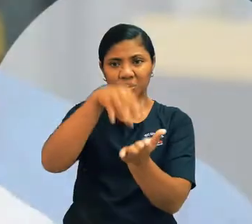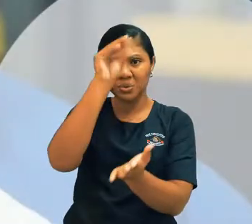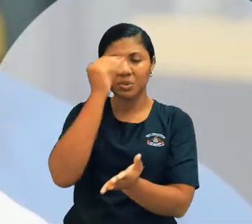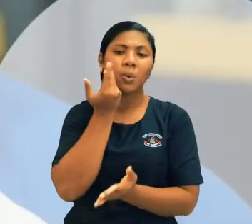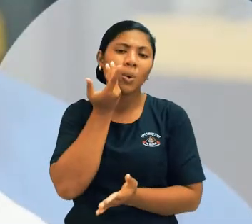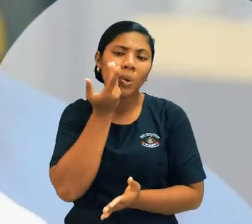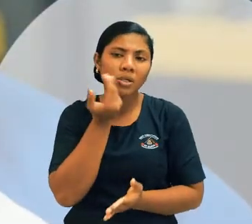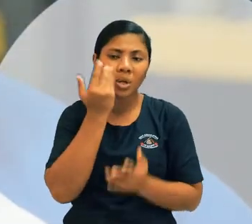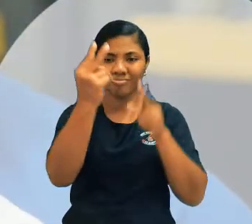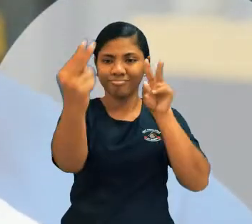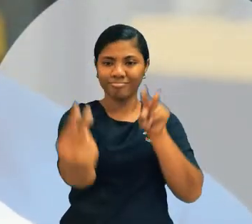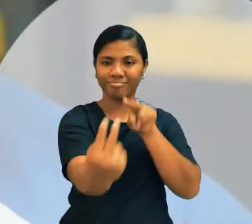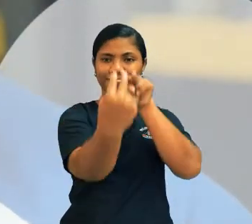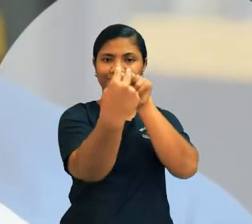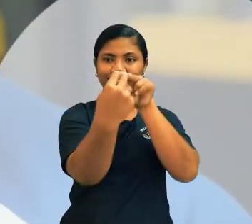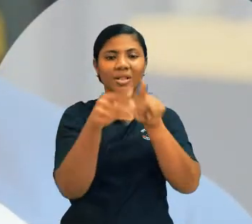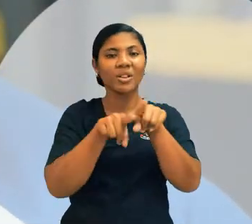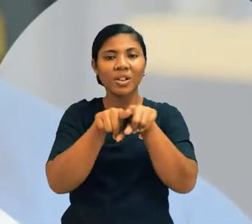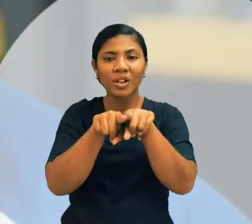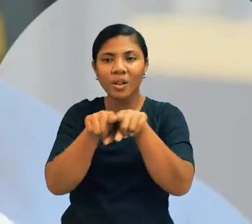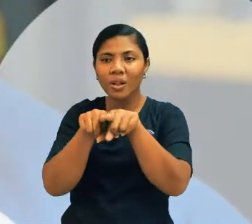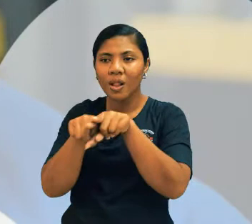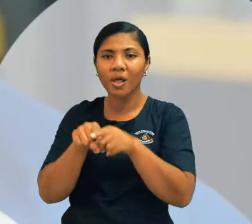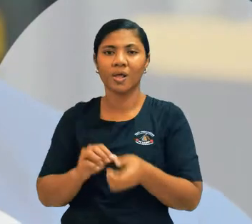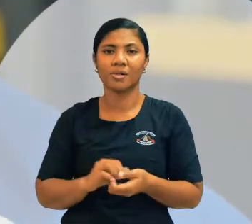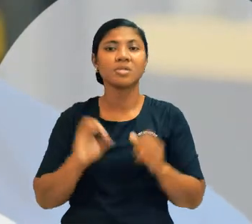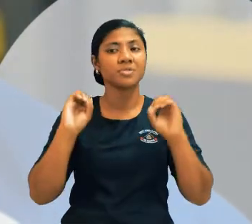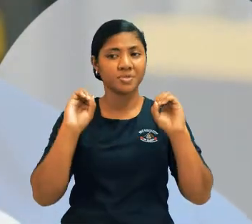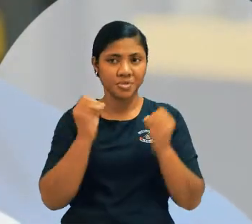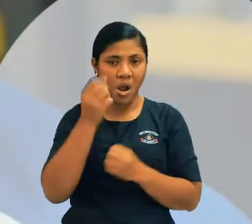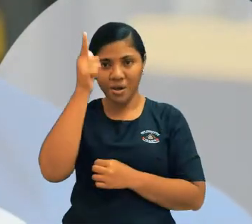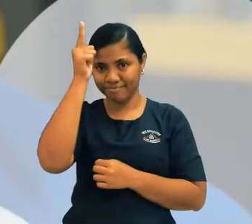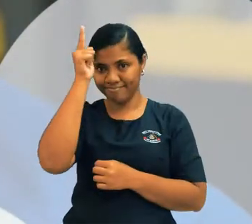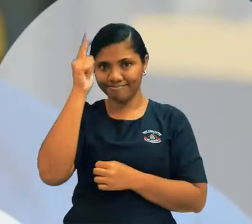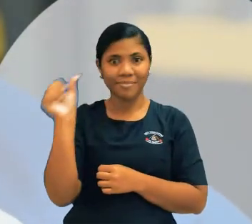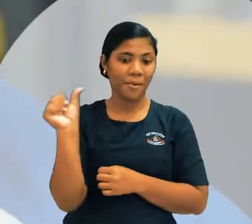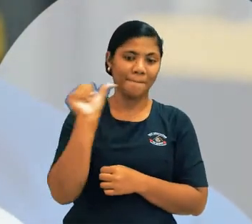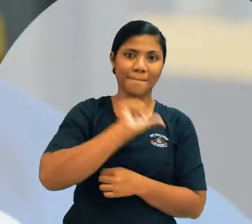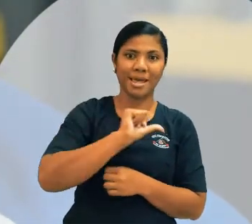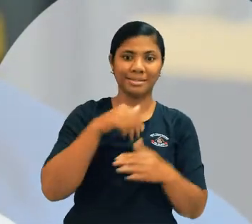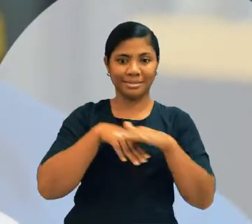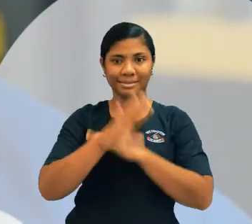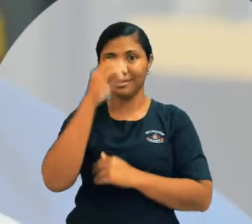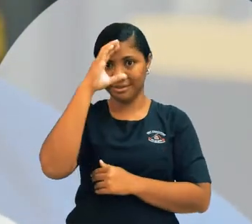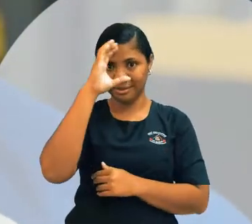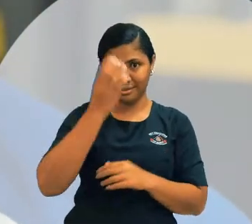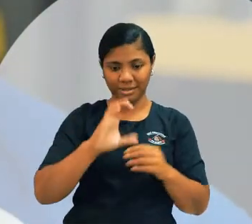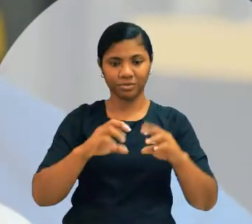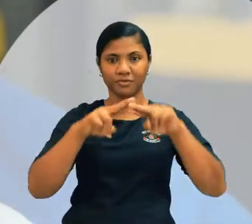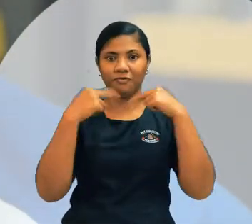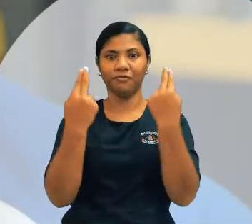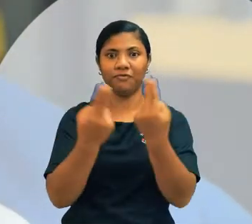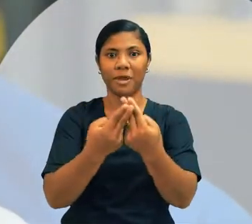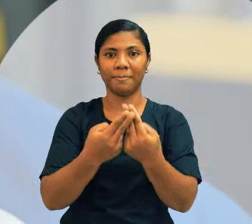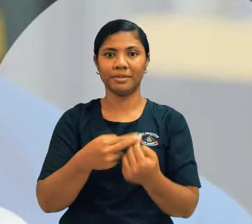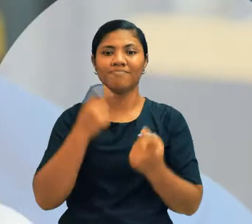continue. Actually, it's a rapid change, and it's, you know, it's sudden change from traditional mode of teaching and learning